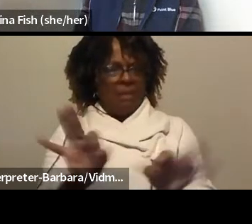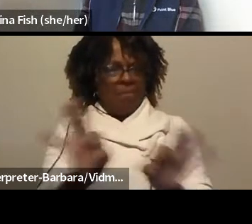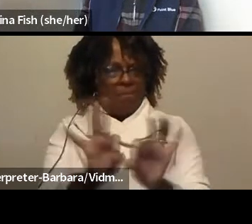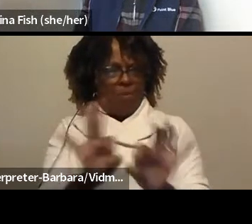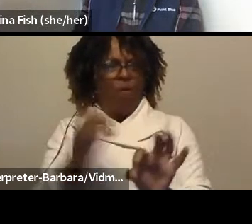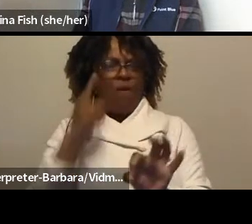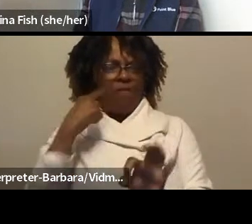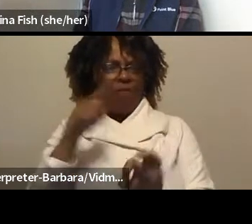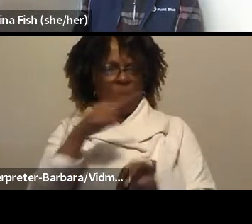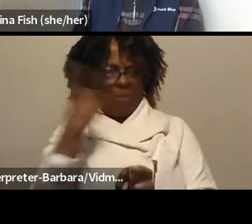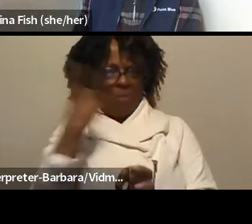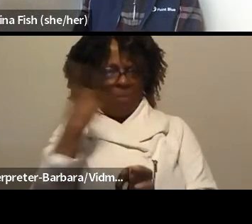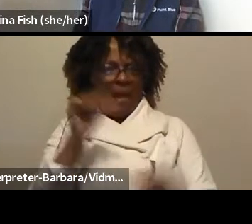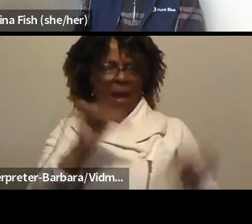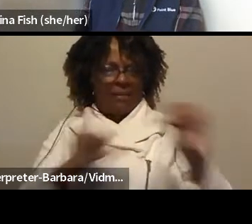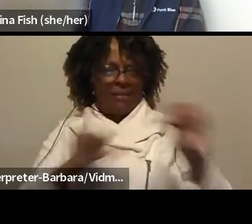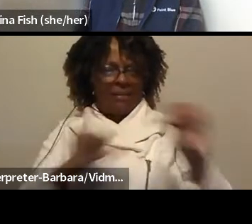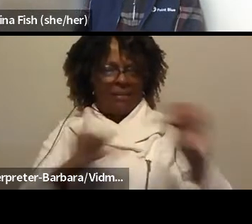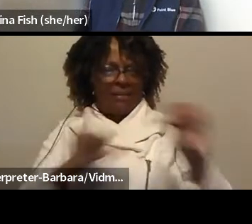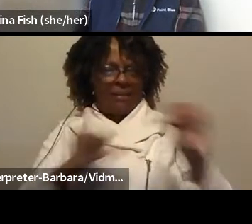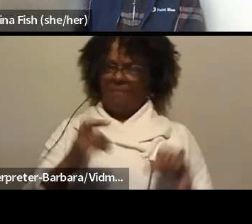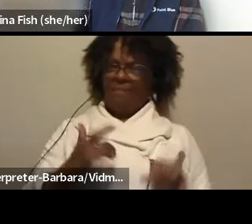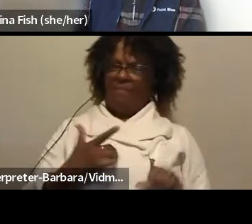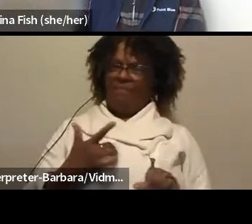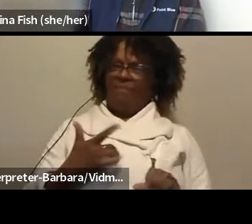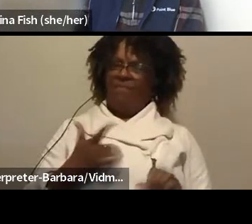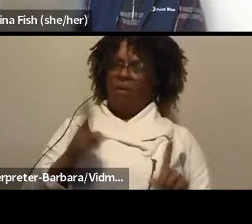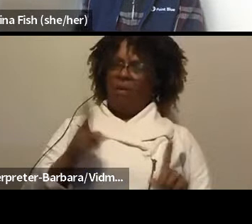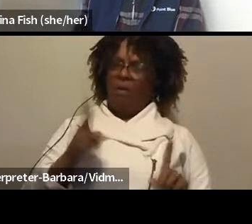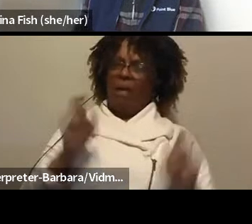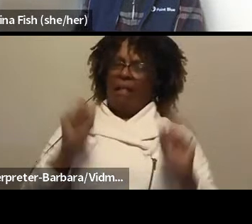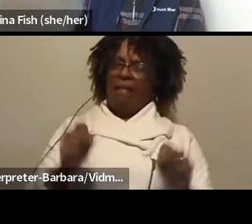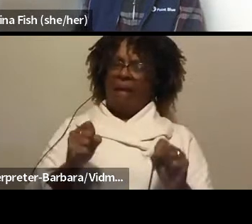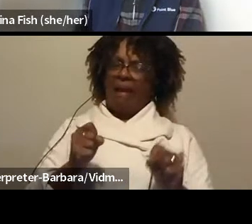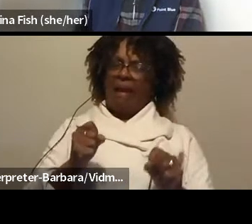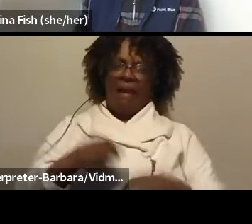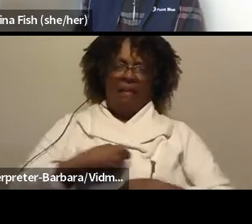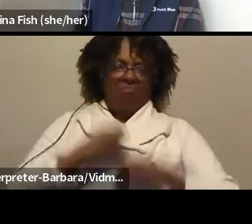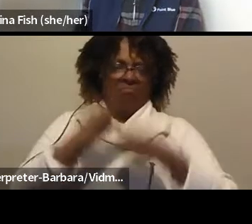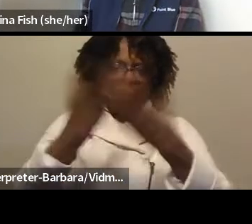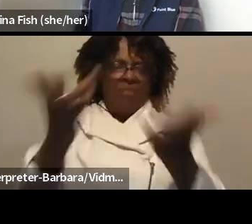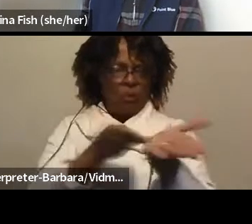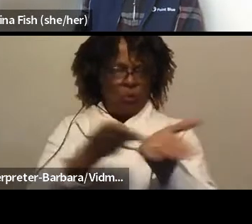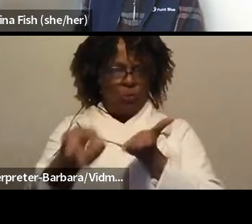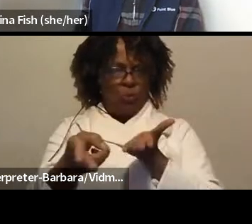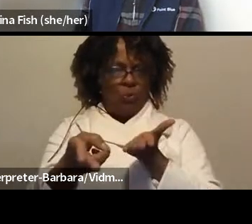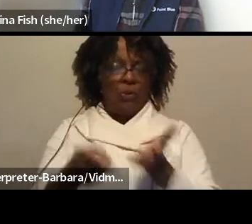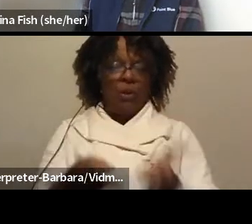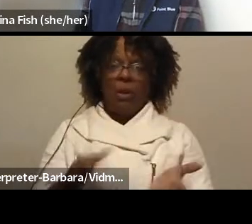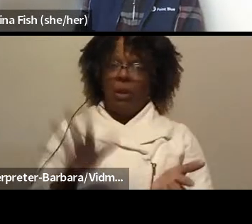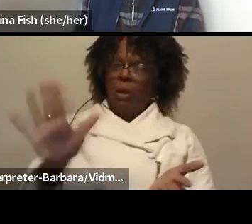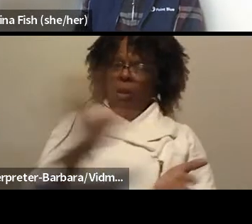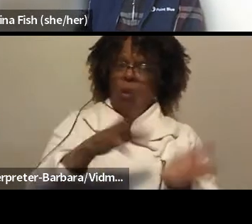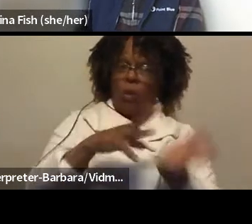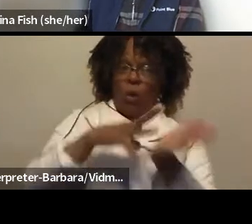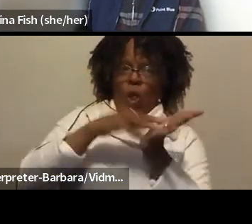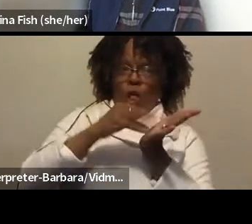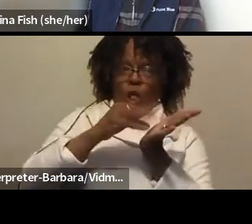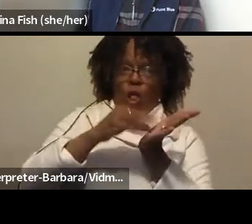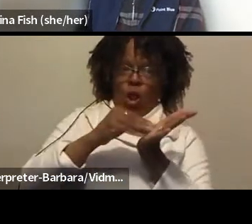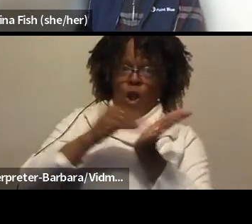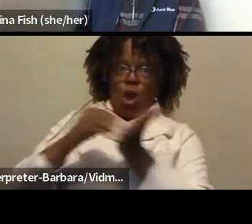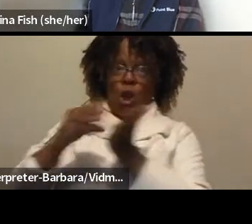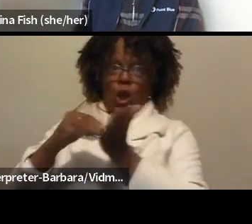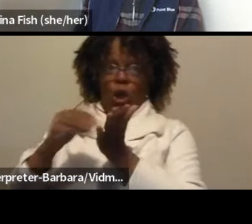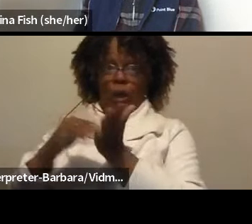empowered, that you do feel like you can speak your truth. So remember that no one can take your learning away from you, and great job to the